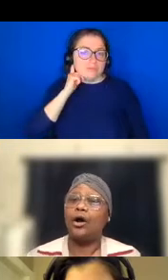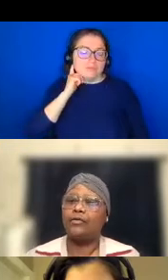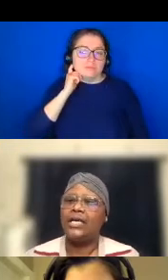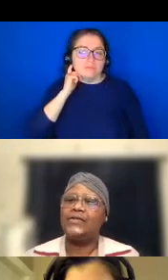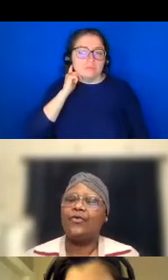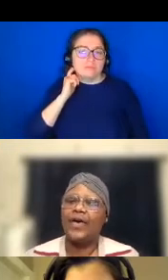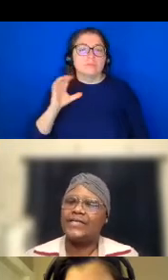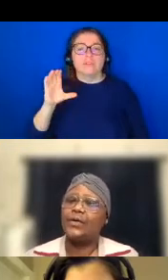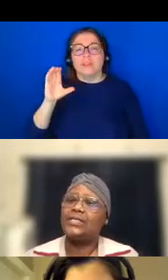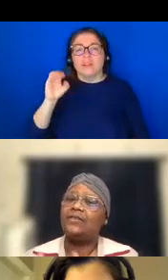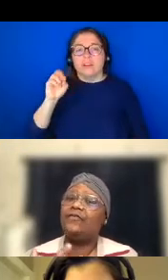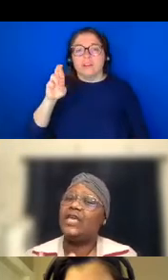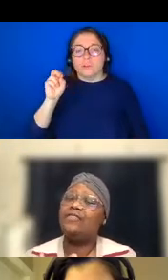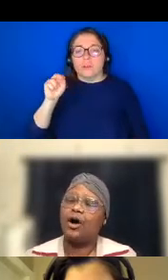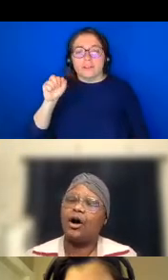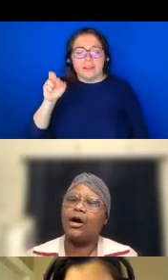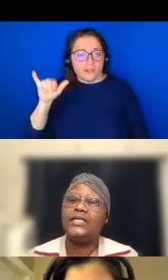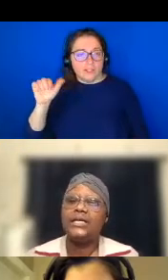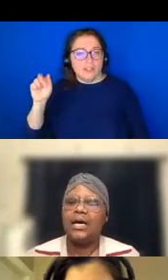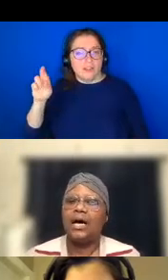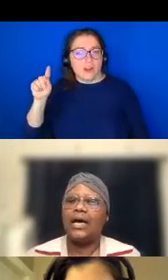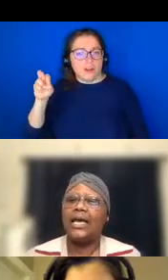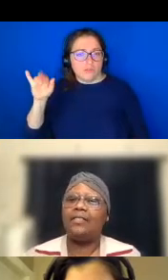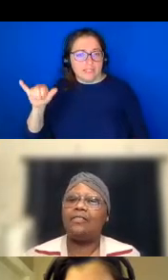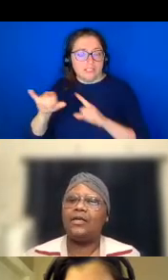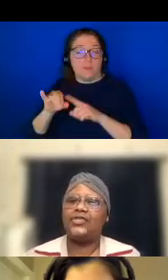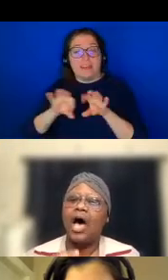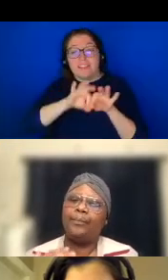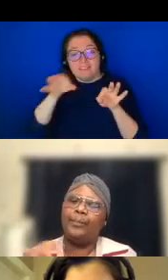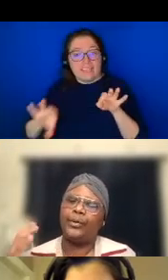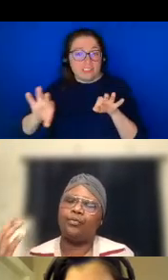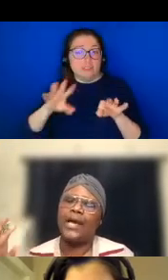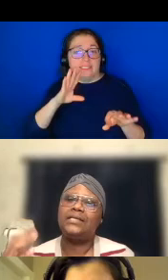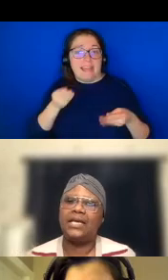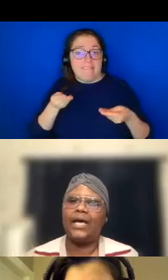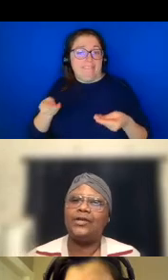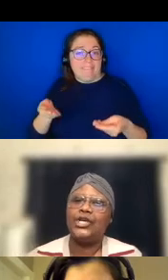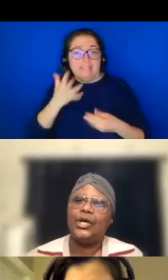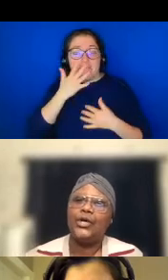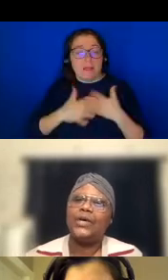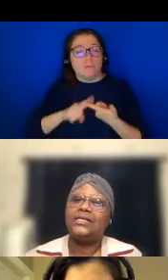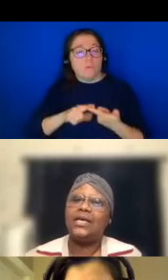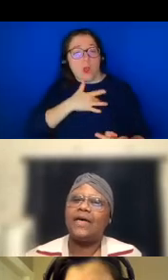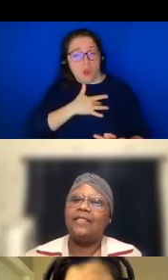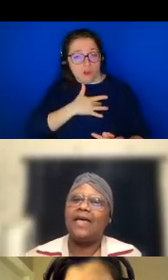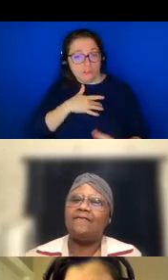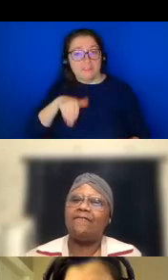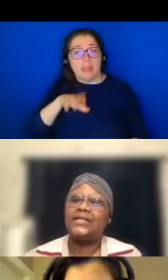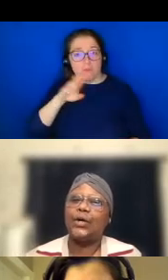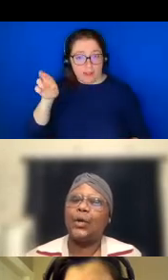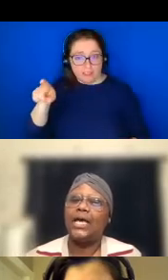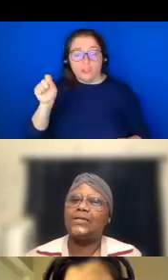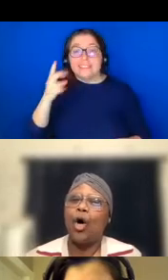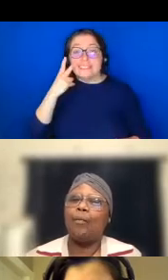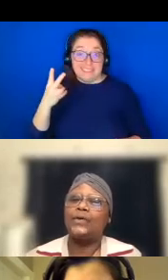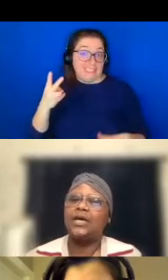coronary arteries, so vessels that feed the heart. In the top right image, you can see that that